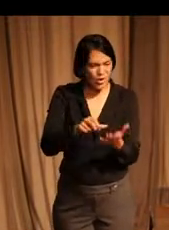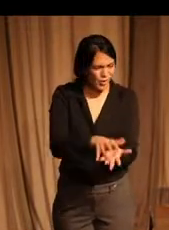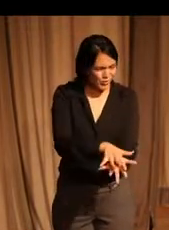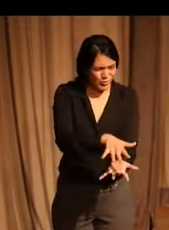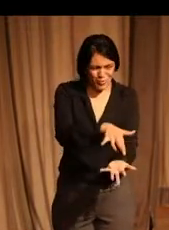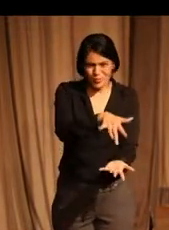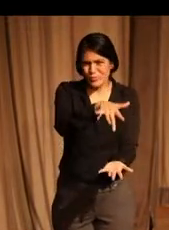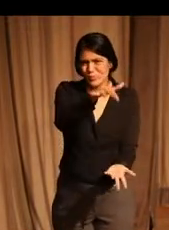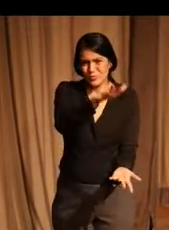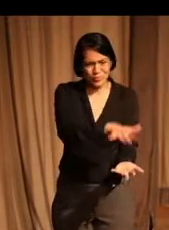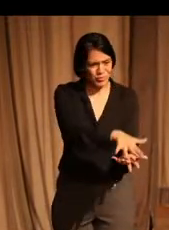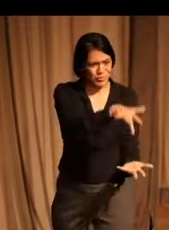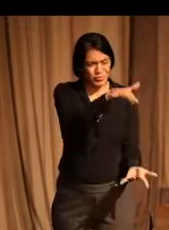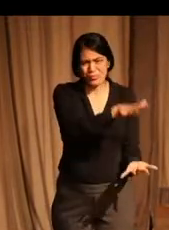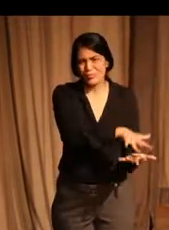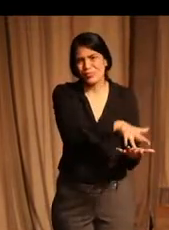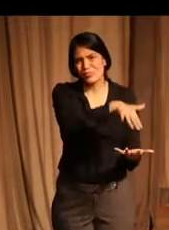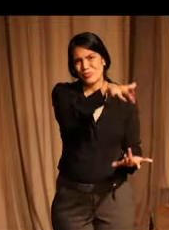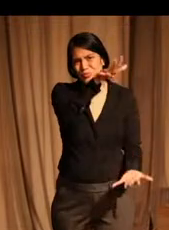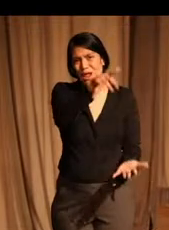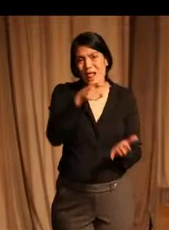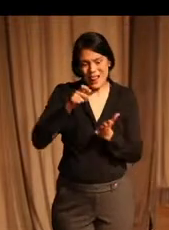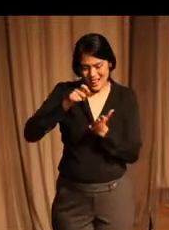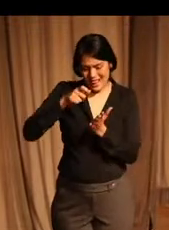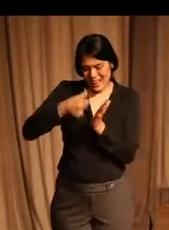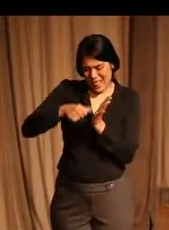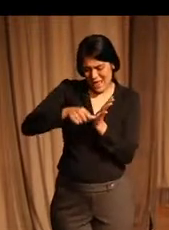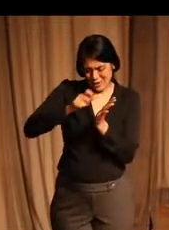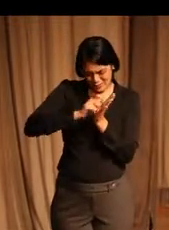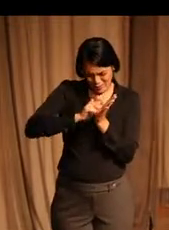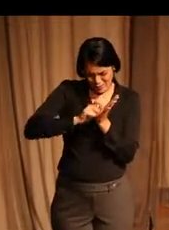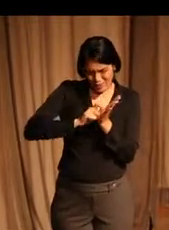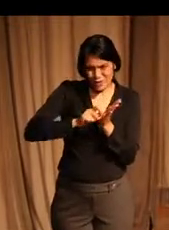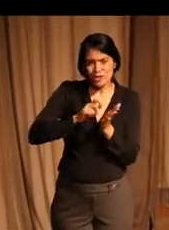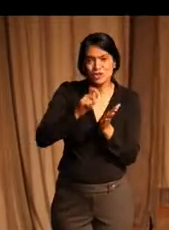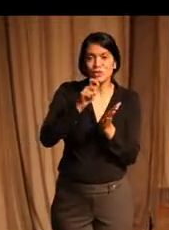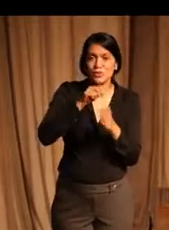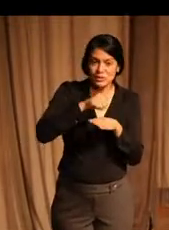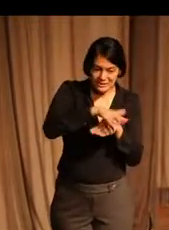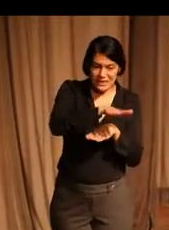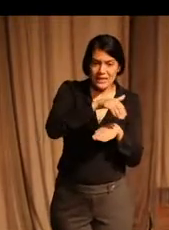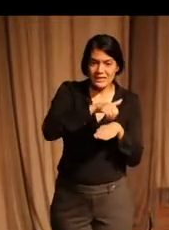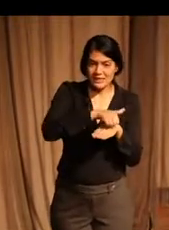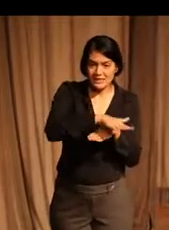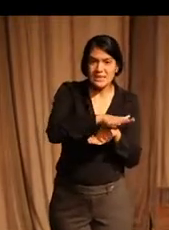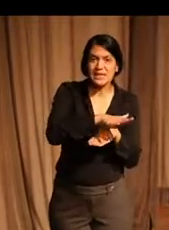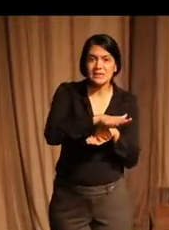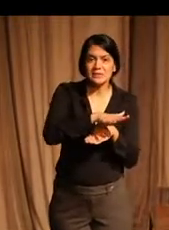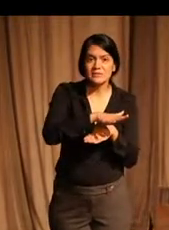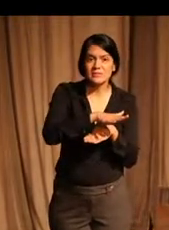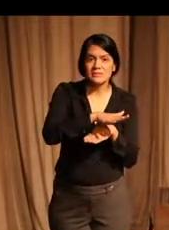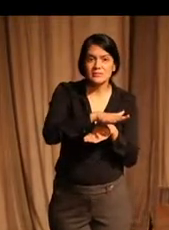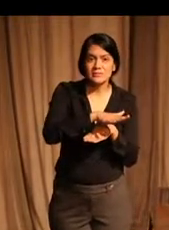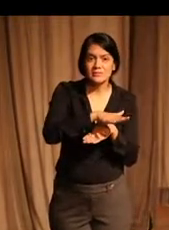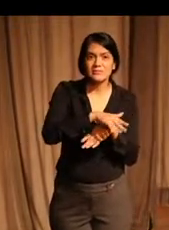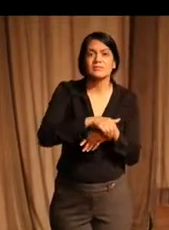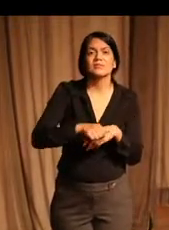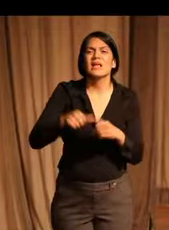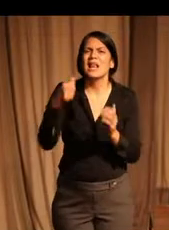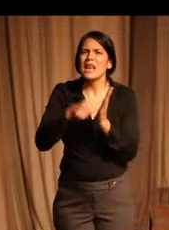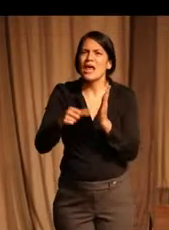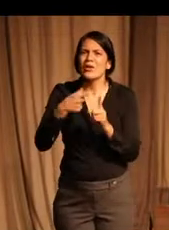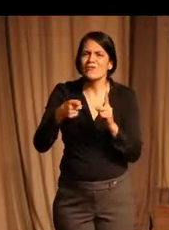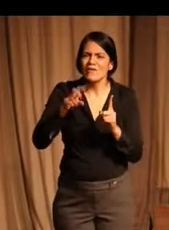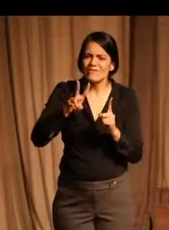papers and letters that she wrote to and received from Léopold Sédar Senghor, letter